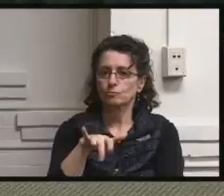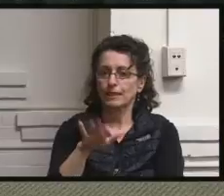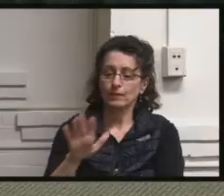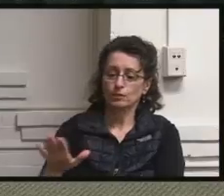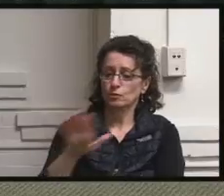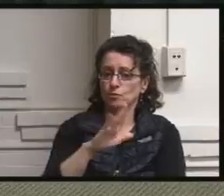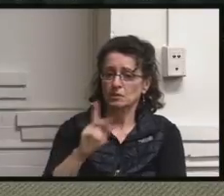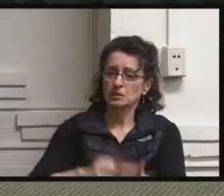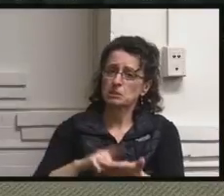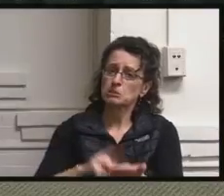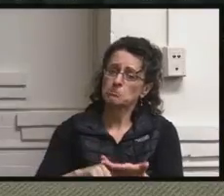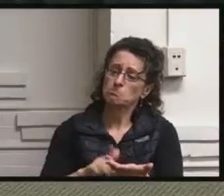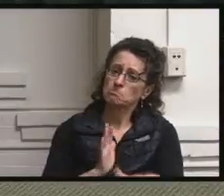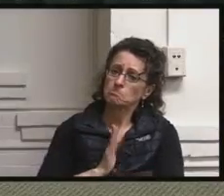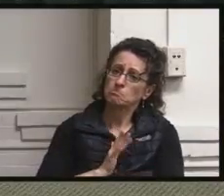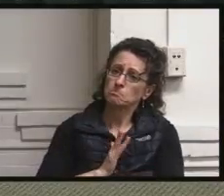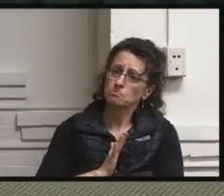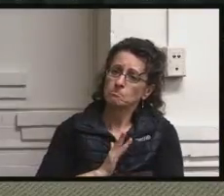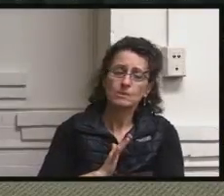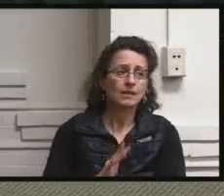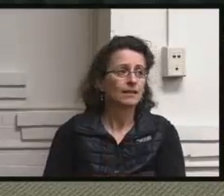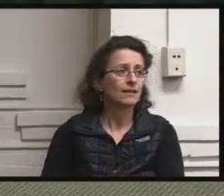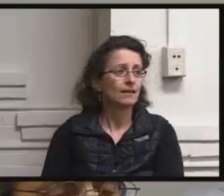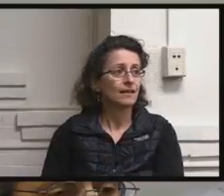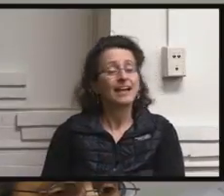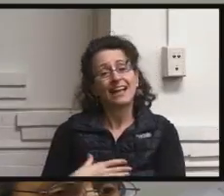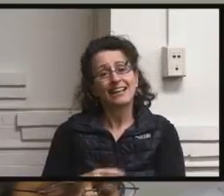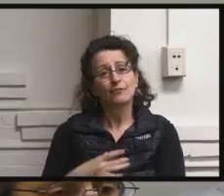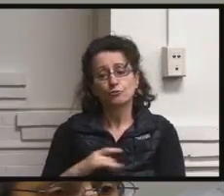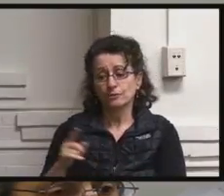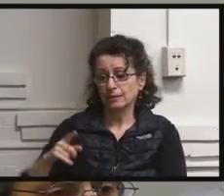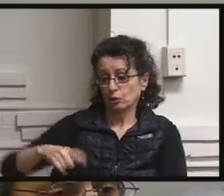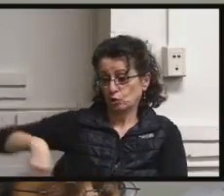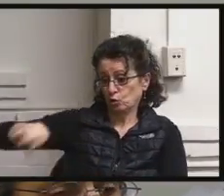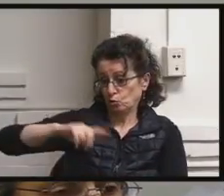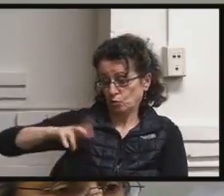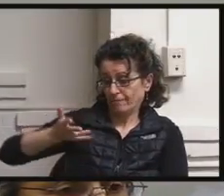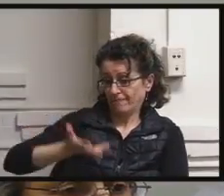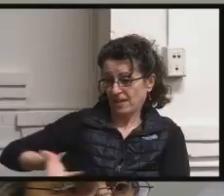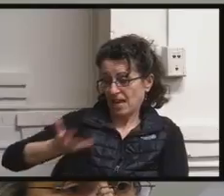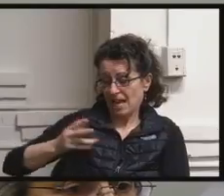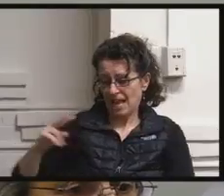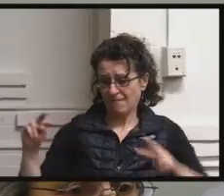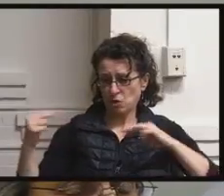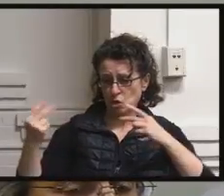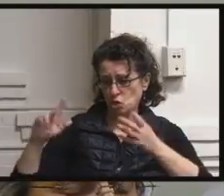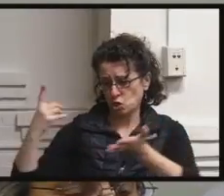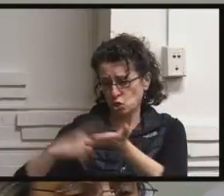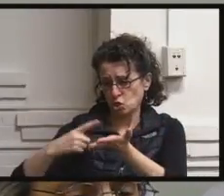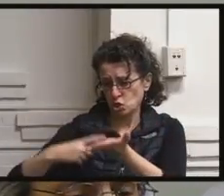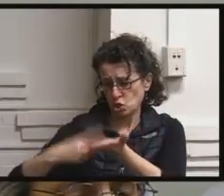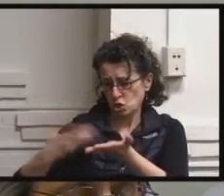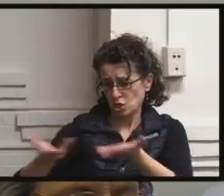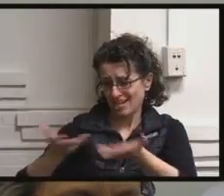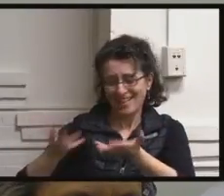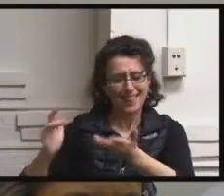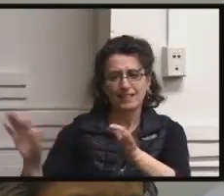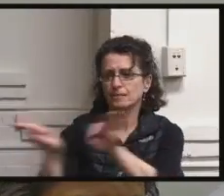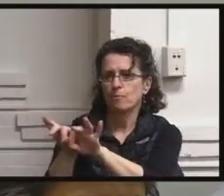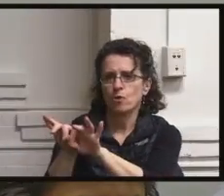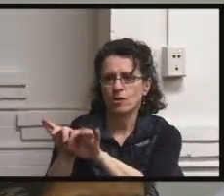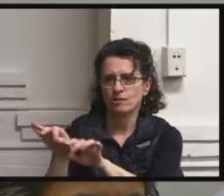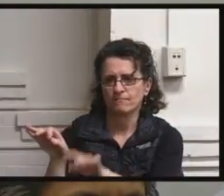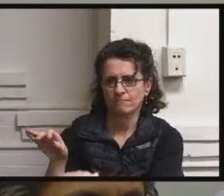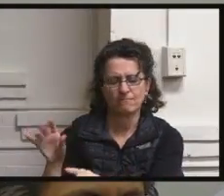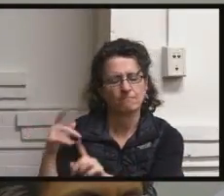you guys were looking at each other and not at us, and I think that's the way that the conversation should have happened. Having said